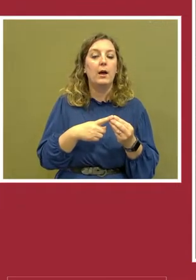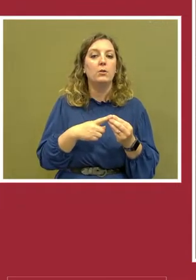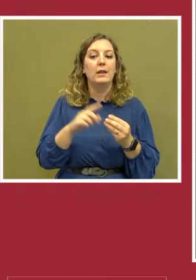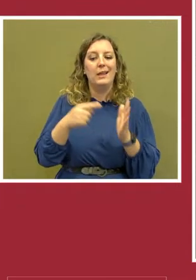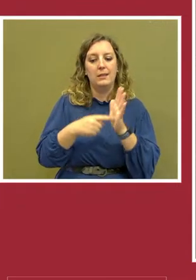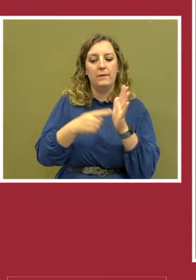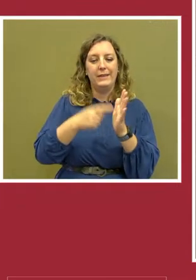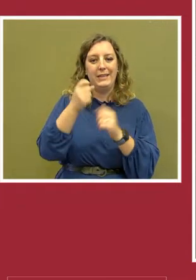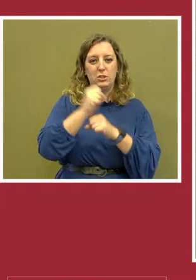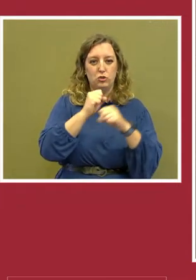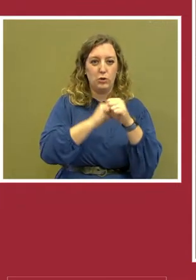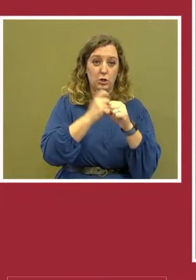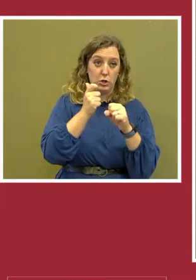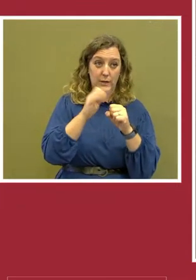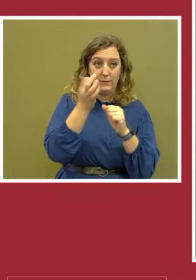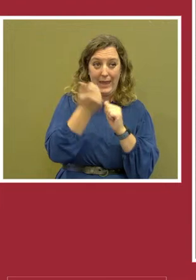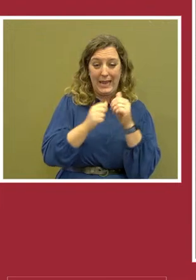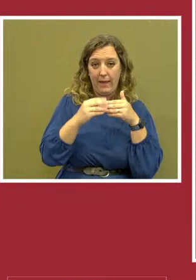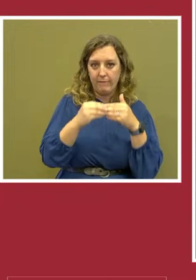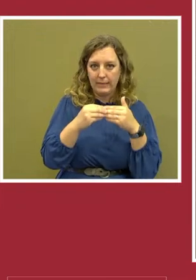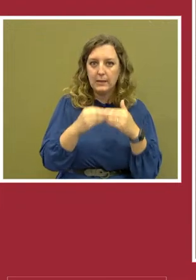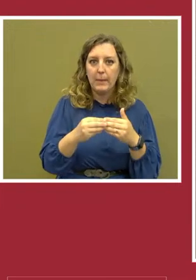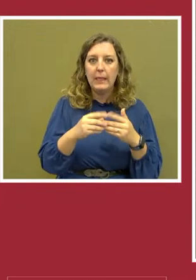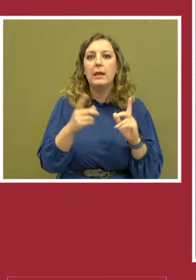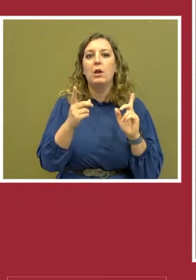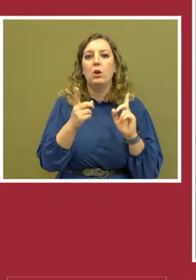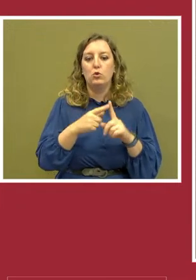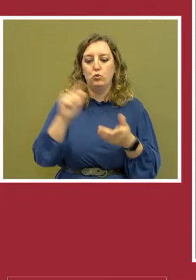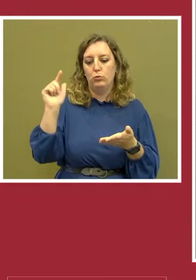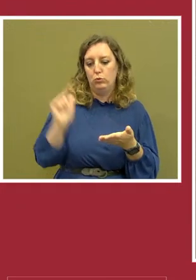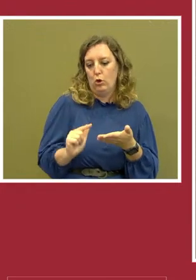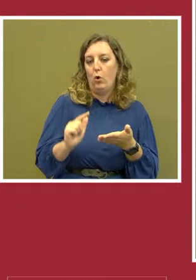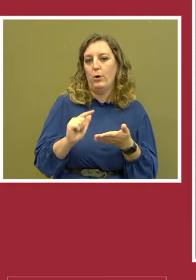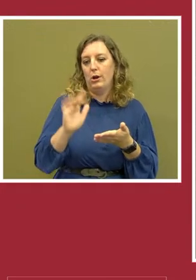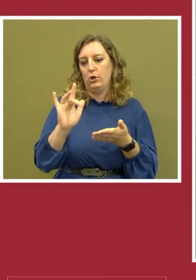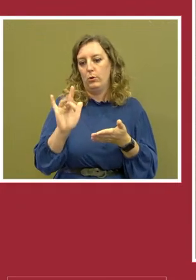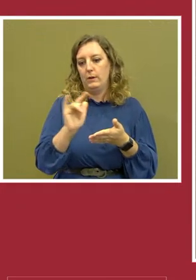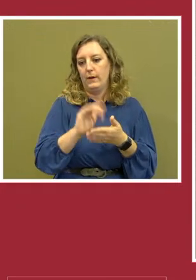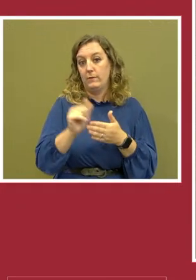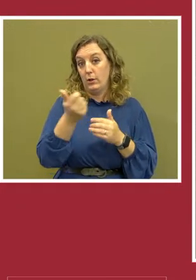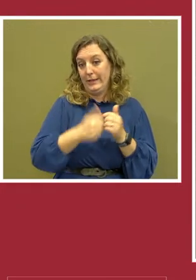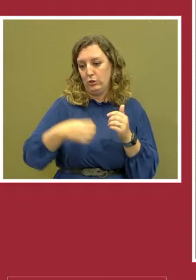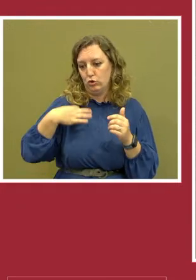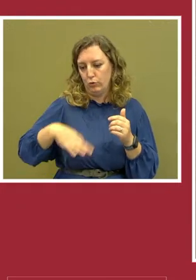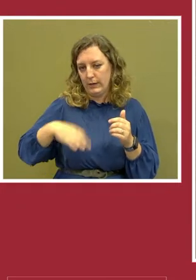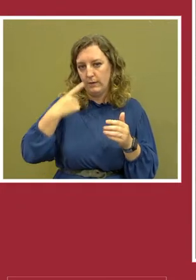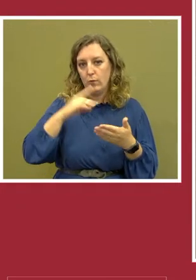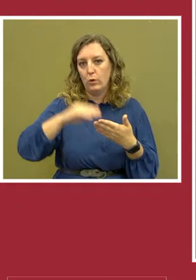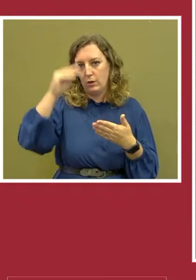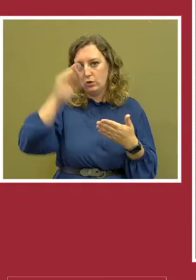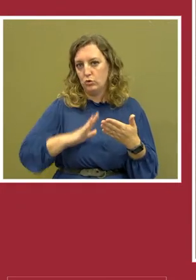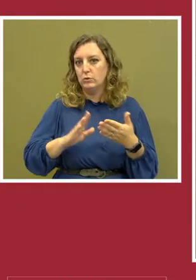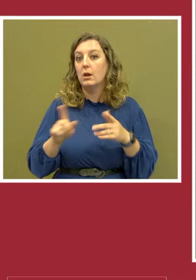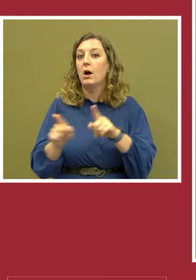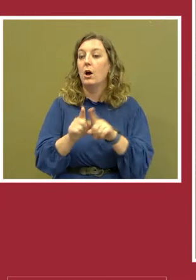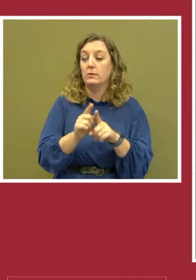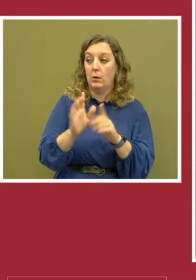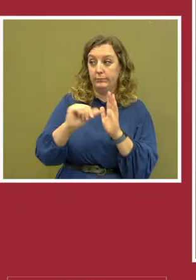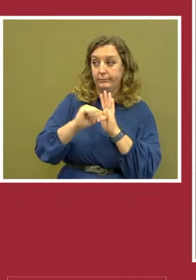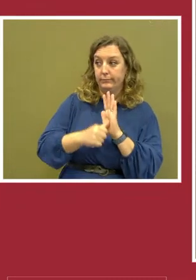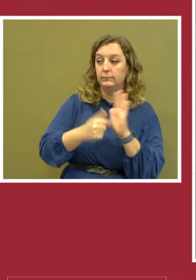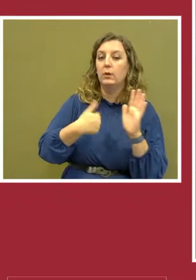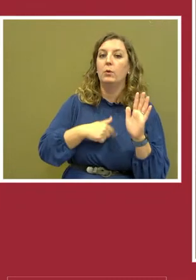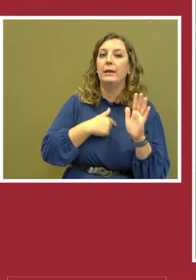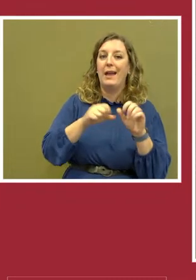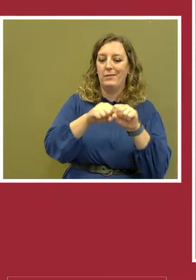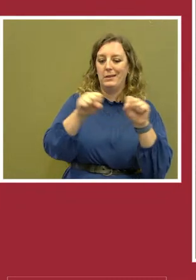for students and seeing if there's any flexibility there to lower that $25 per credit cost for our students. And I just also want to point out that we